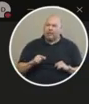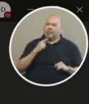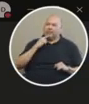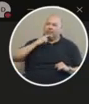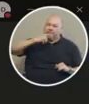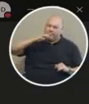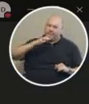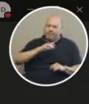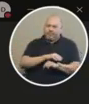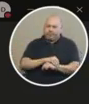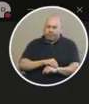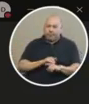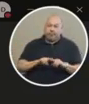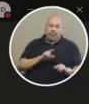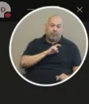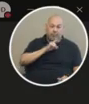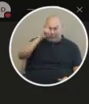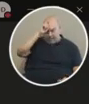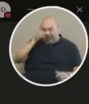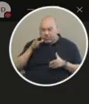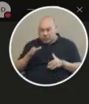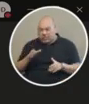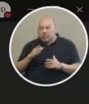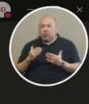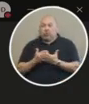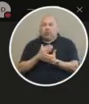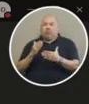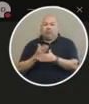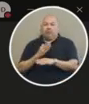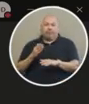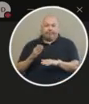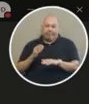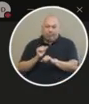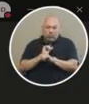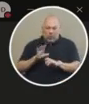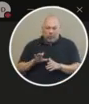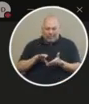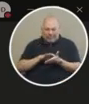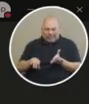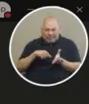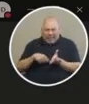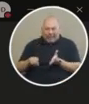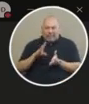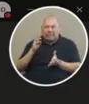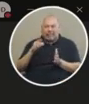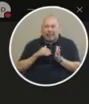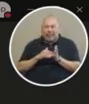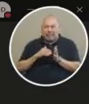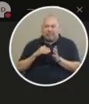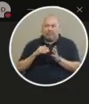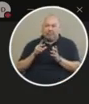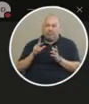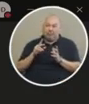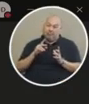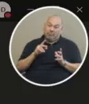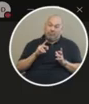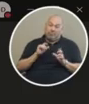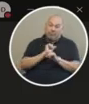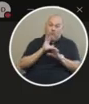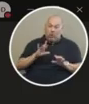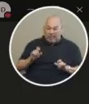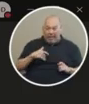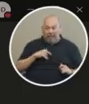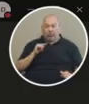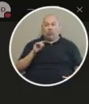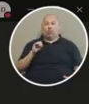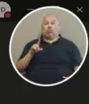mentioned, police, fire, streets, all of the city employees' paychecks, the 6,000 plus employees. We need to be able to have those